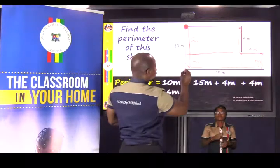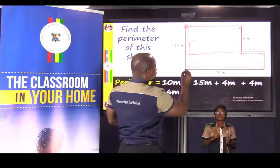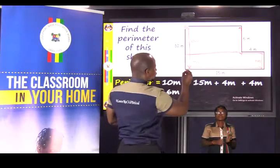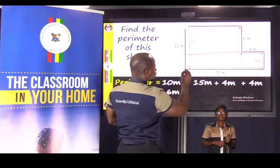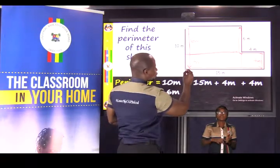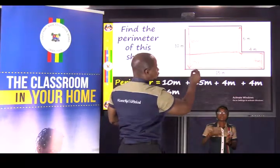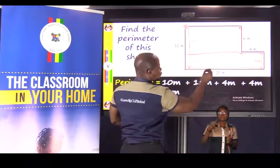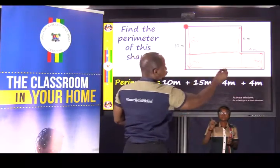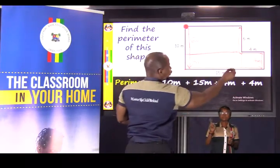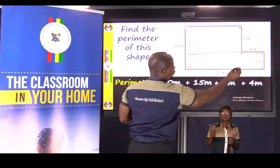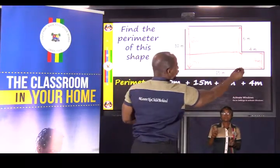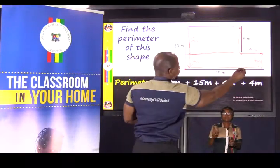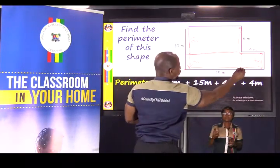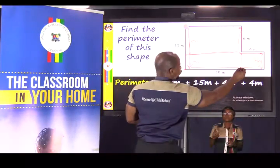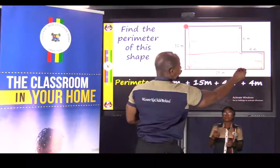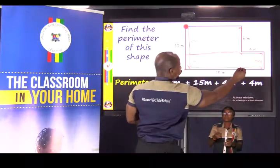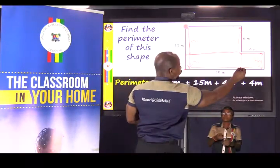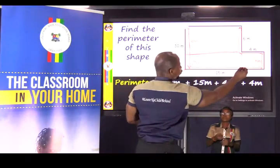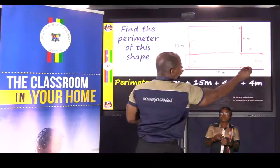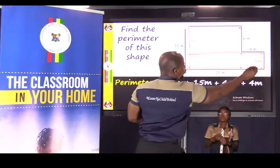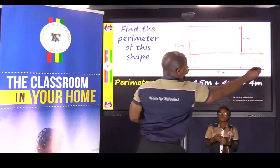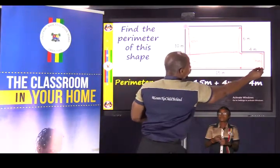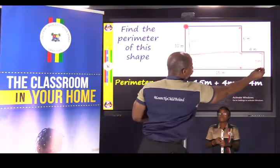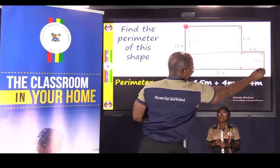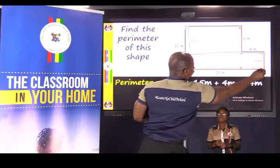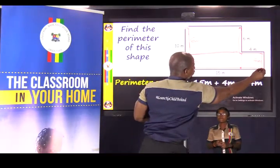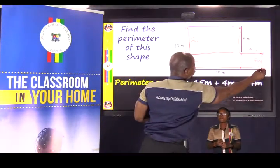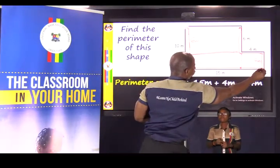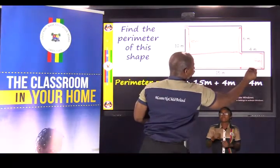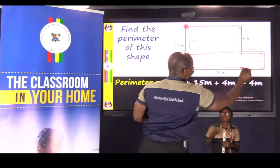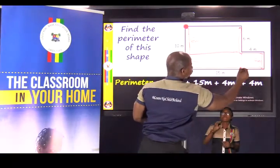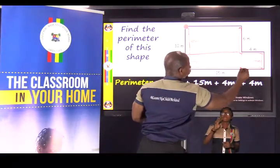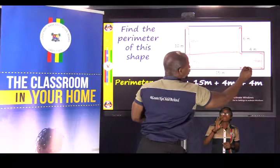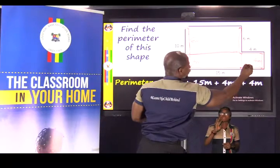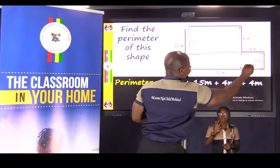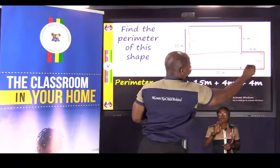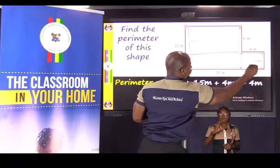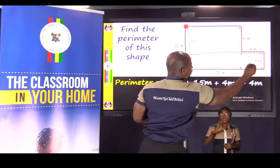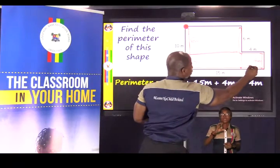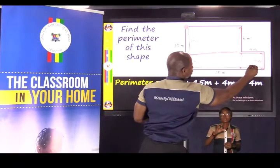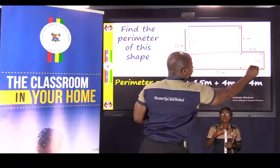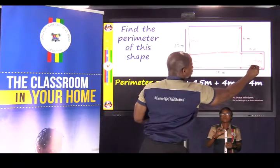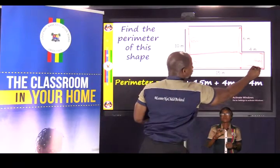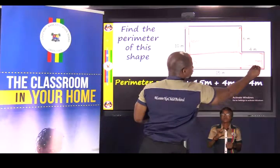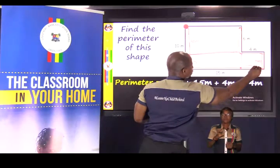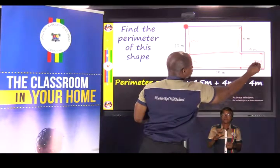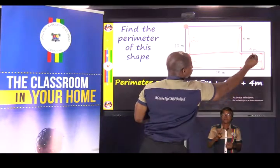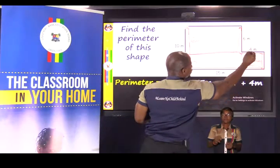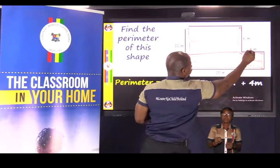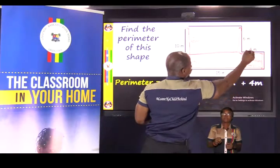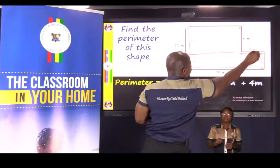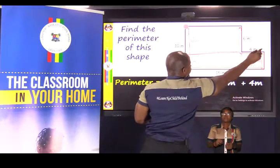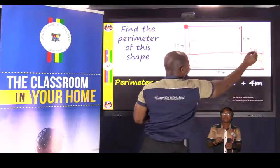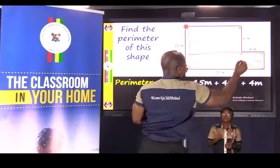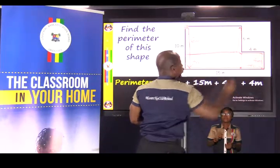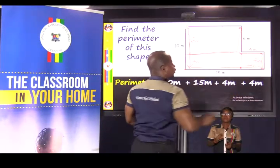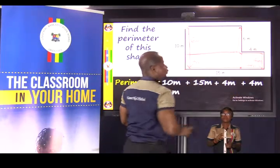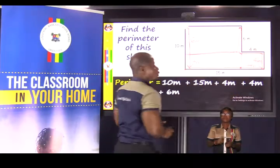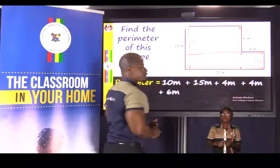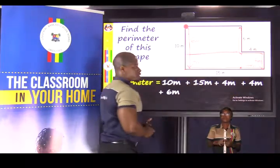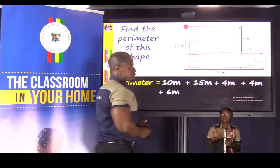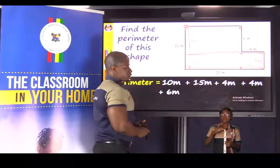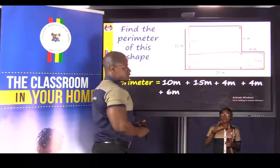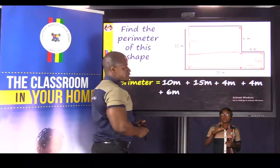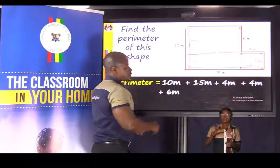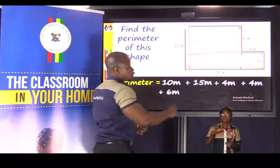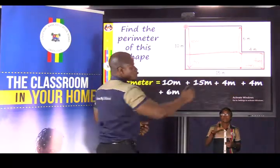From this point to this point, we don't know. But we know that from this point to this point is 4 meters, because the one on top is